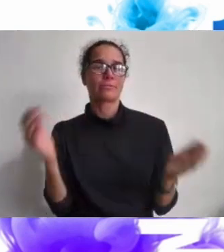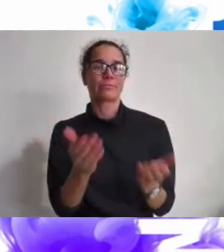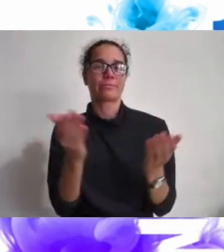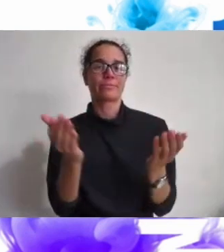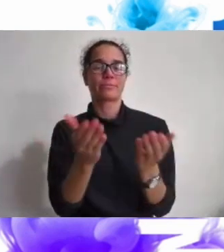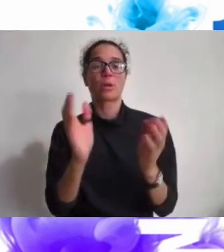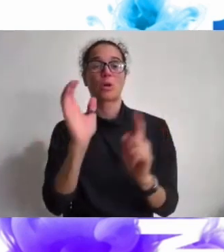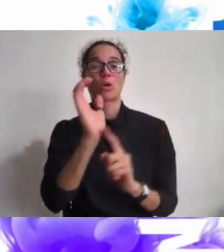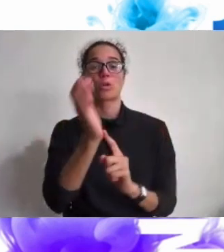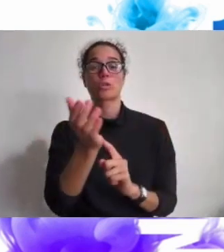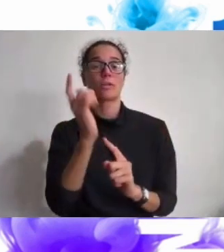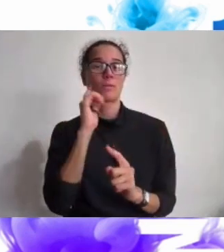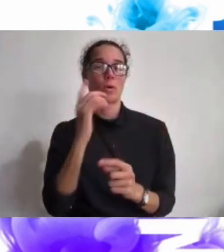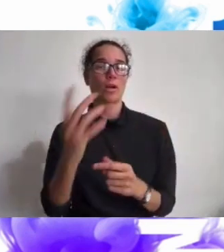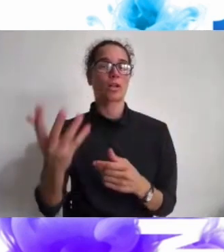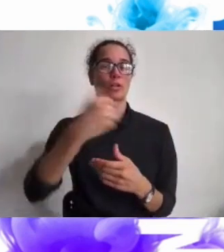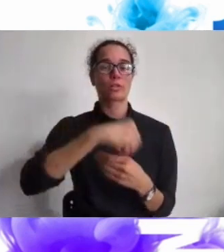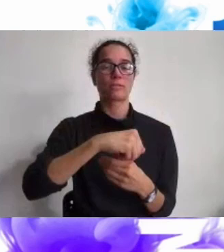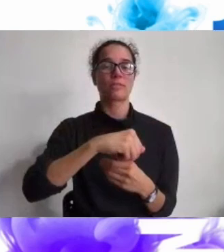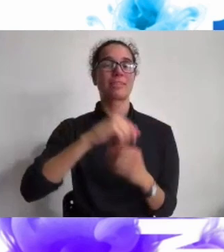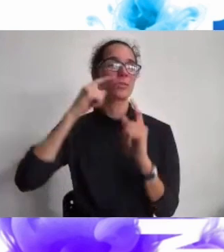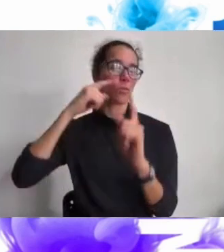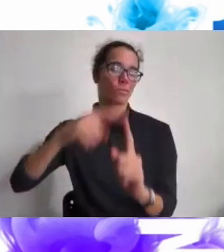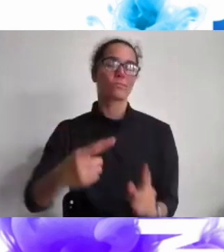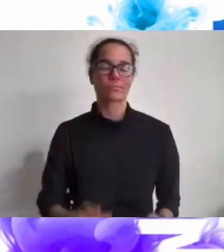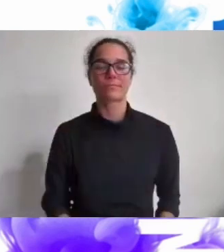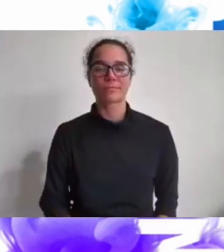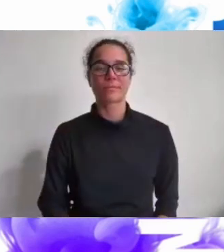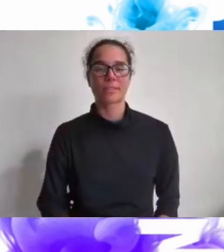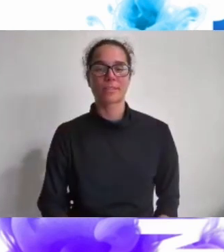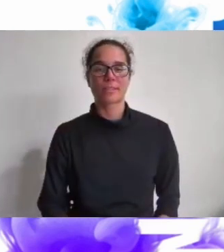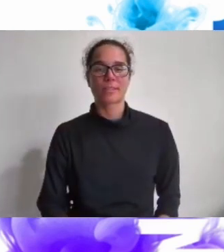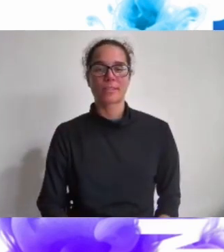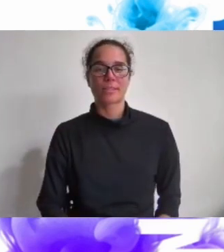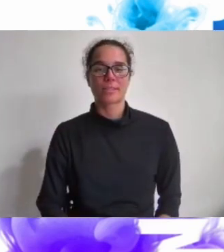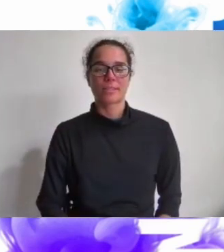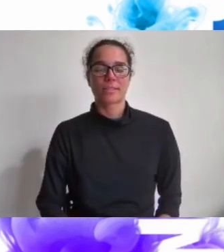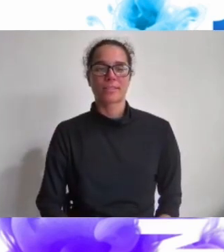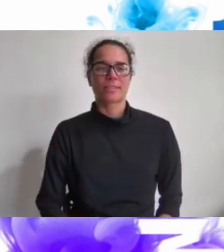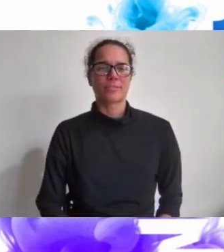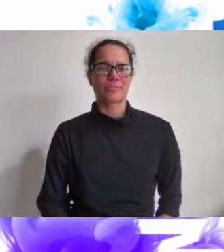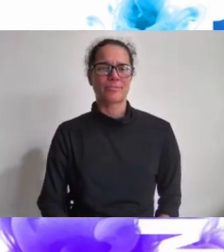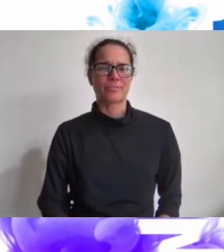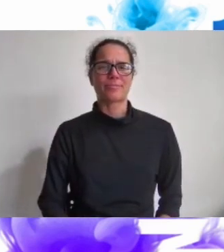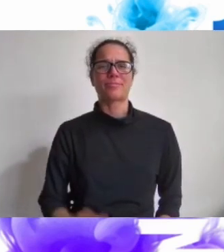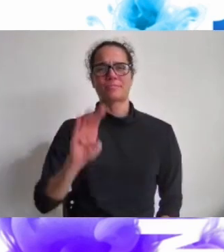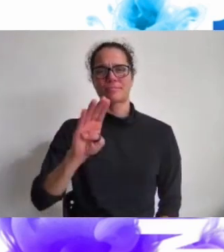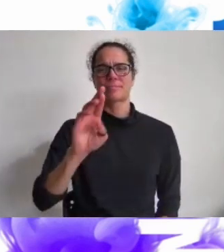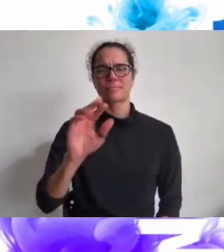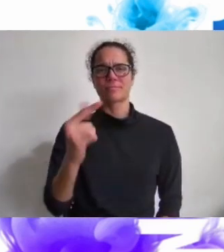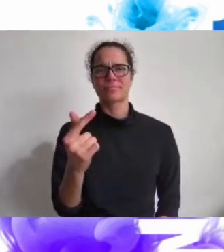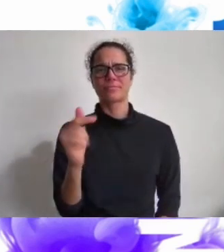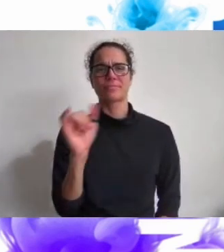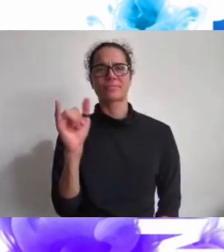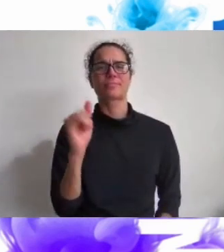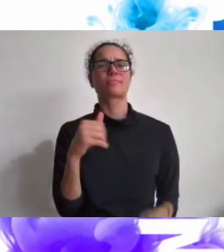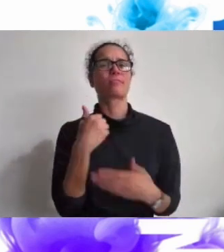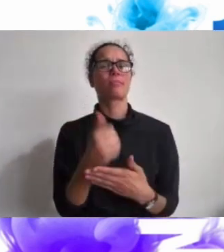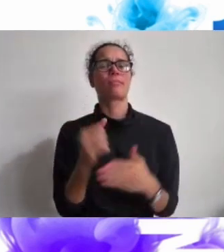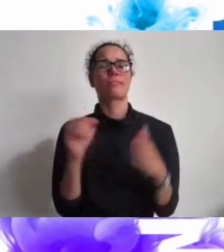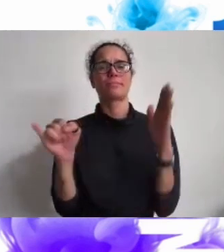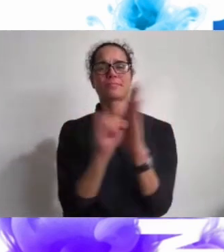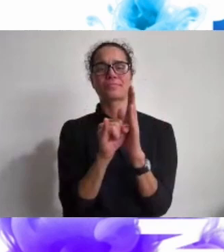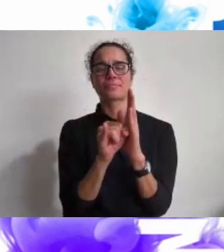do. And then secondly, I would say BRGs help to identify opportunities for improvements. So ranging